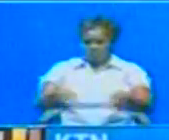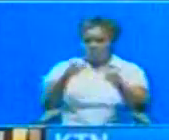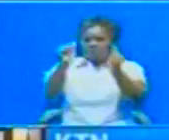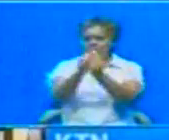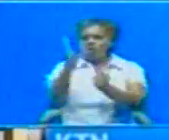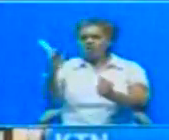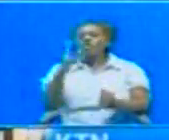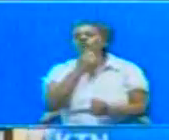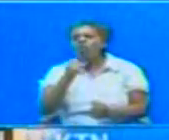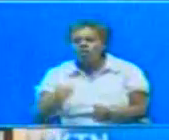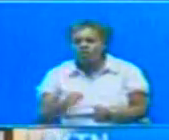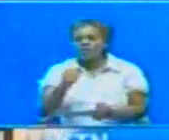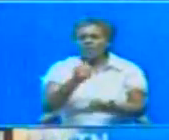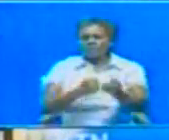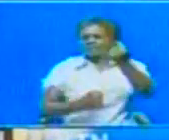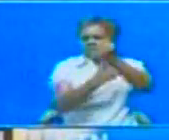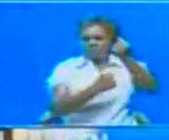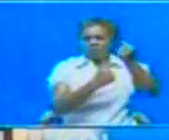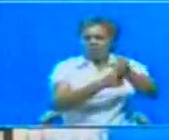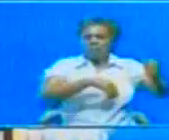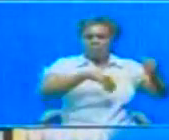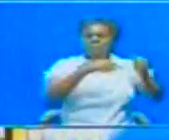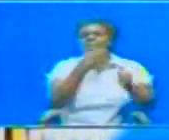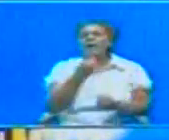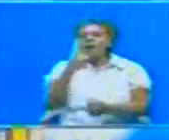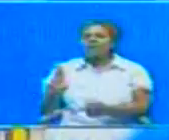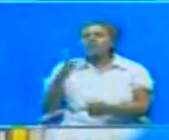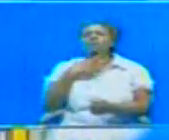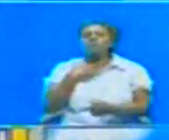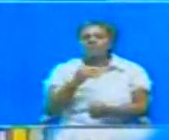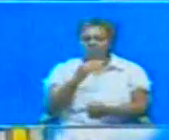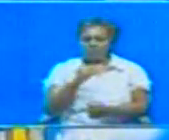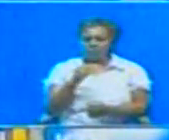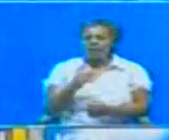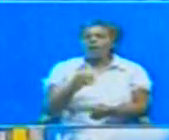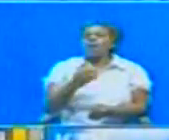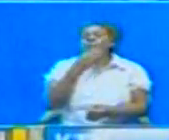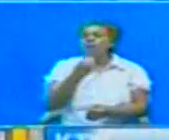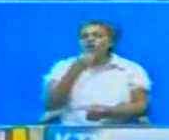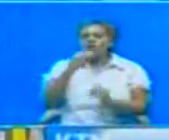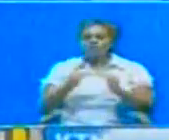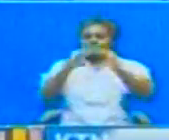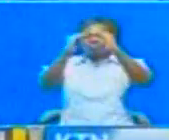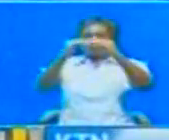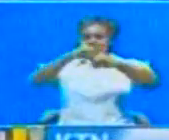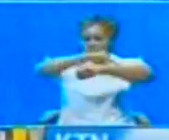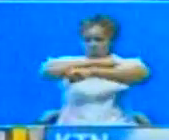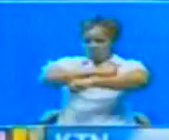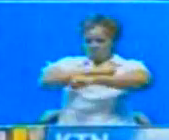14-year-old is an ardent supporter of Manchester United, wants to become a neurosurgeon in future. The boy has put the school in the map